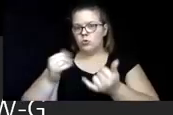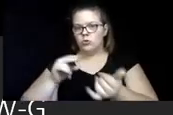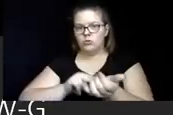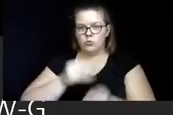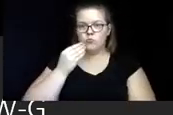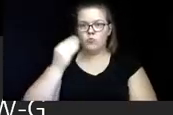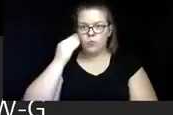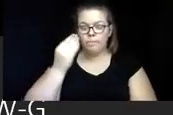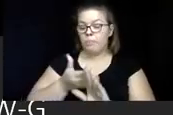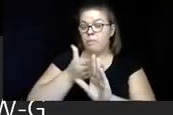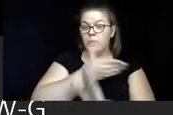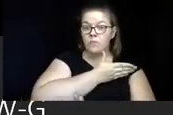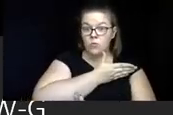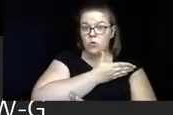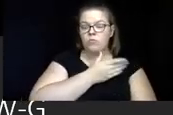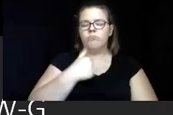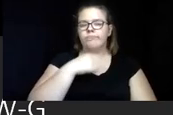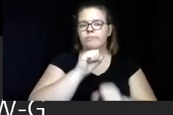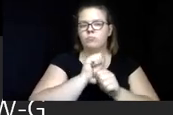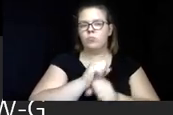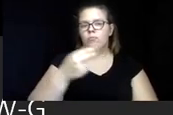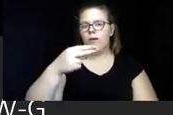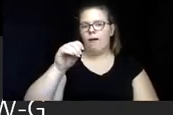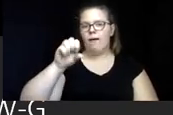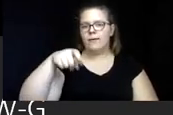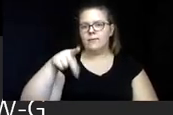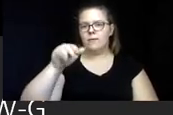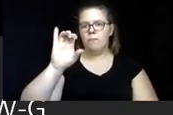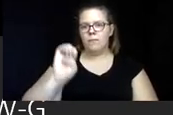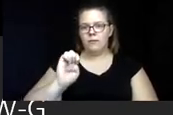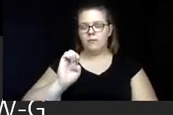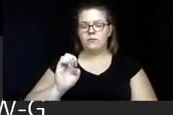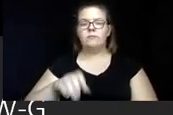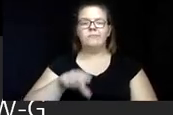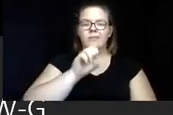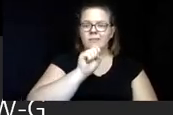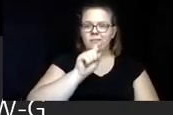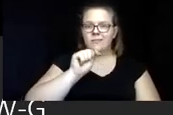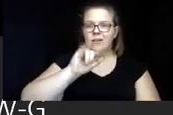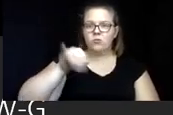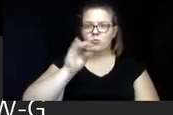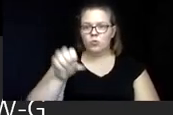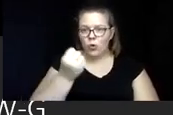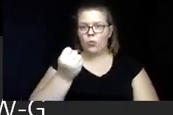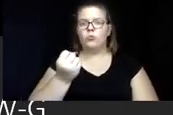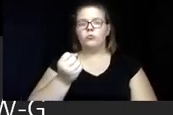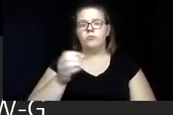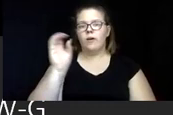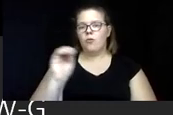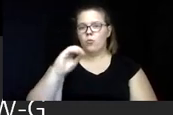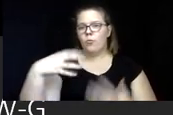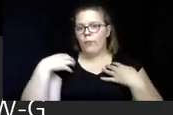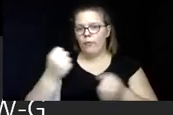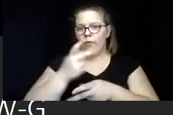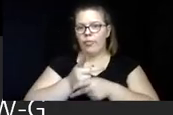Before that, I worked at hospice and St. Joe's Oswego Health Home Care. And before that, I was in